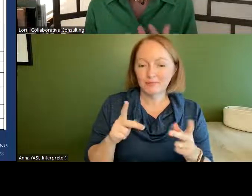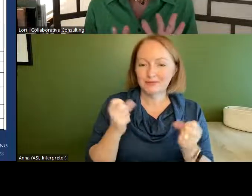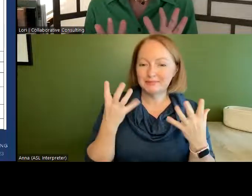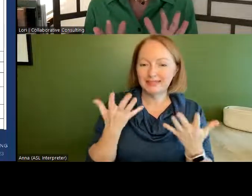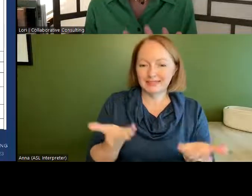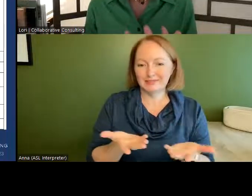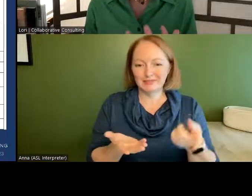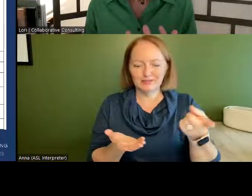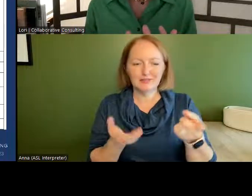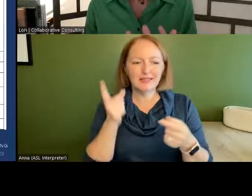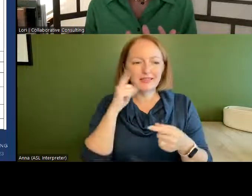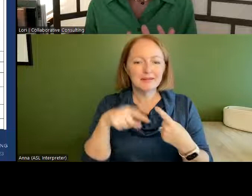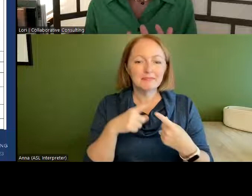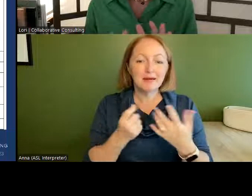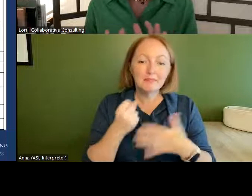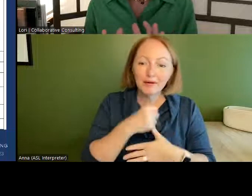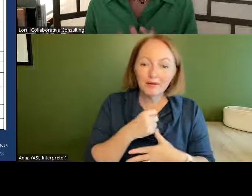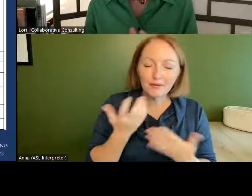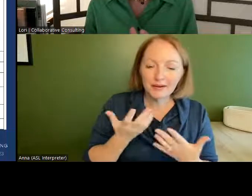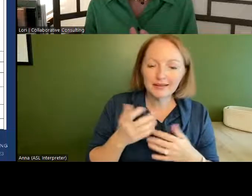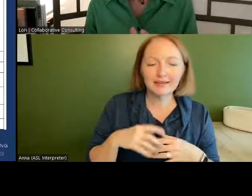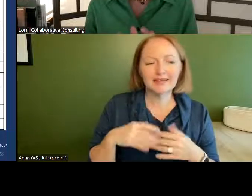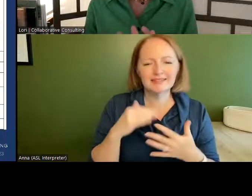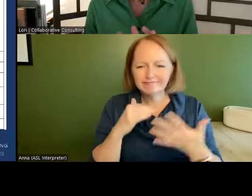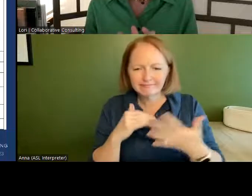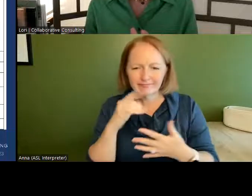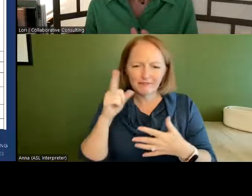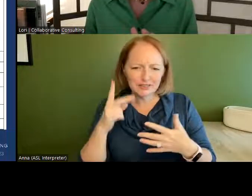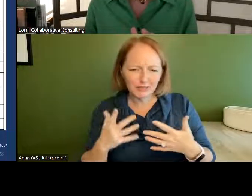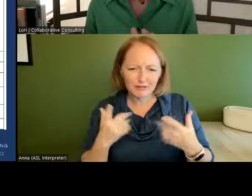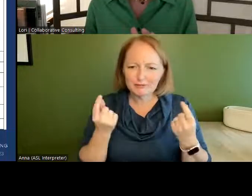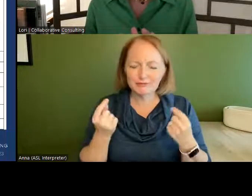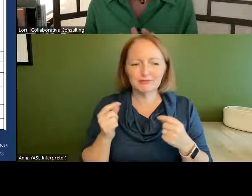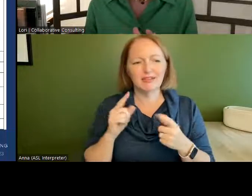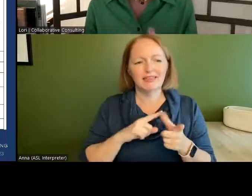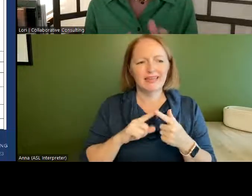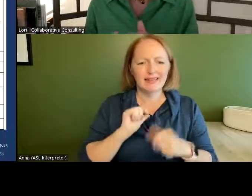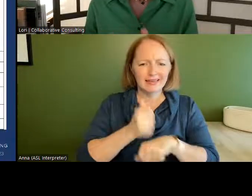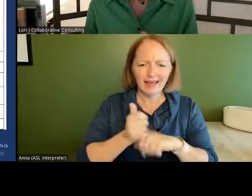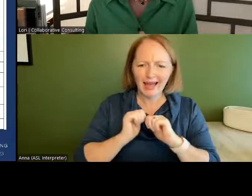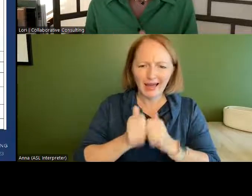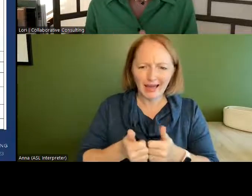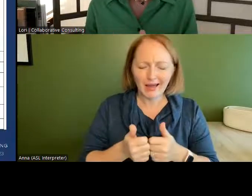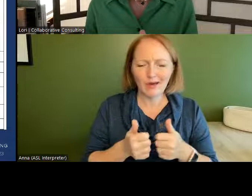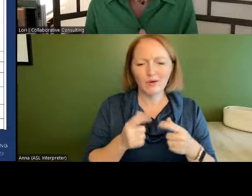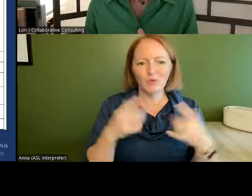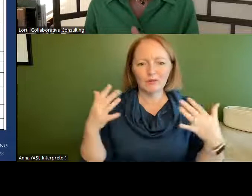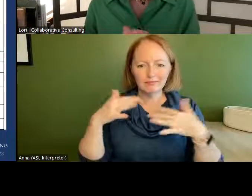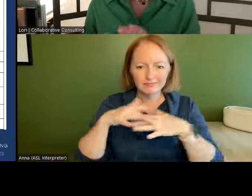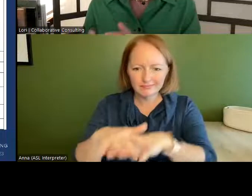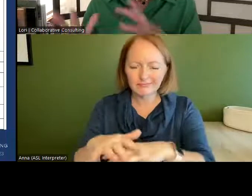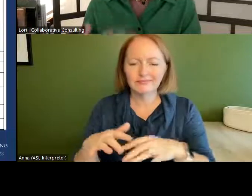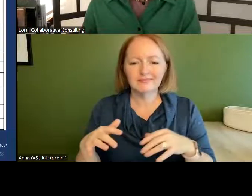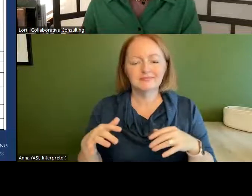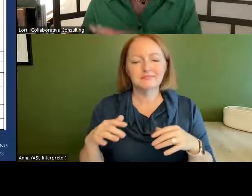thinking about what are the priorities, how do we start to think about the implementation or the integration of them, and